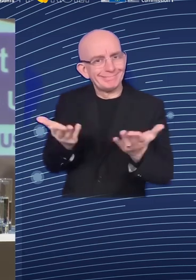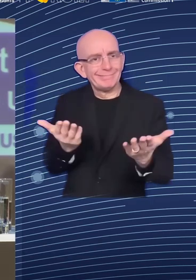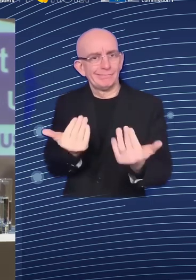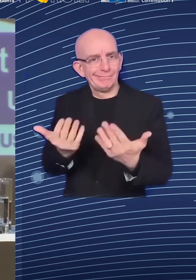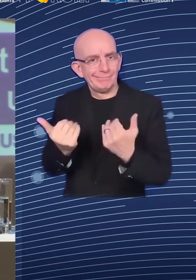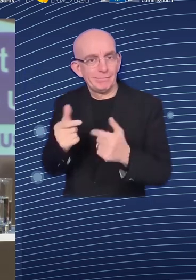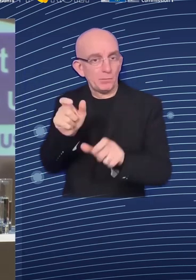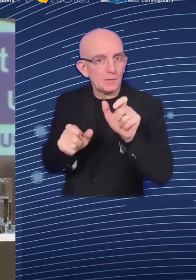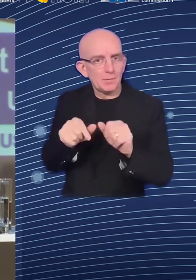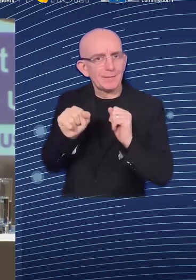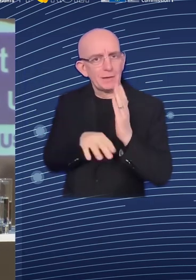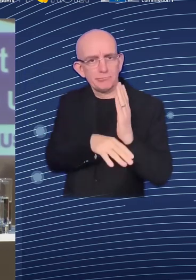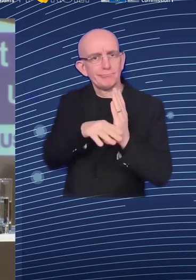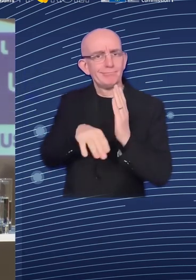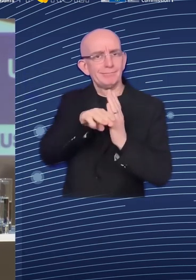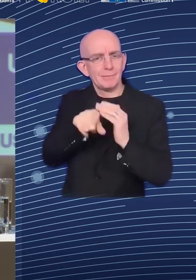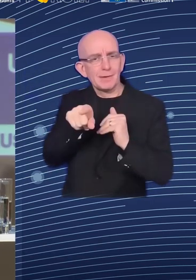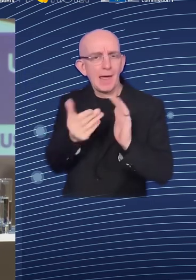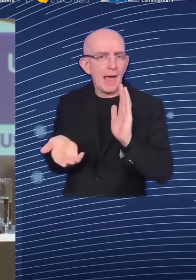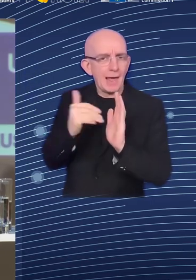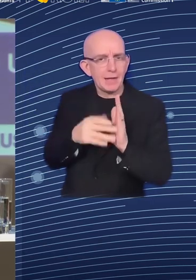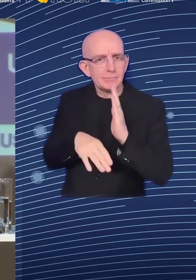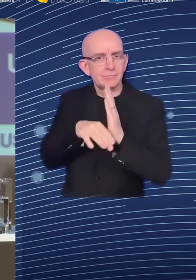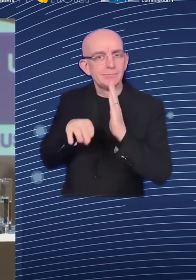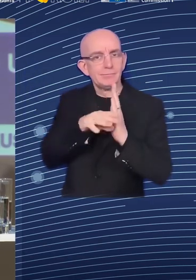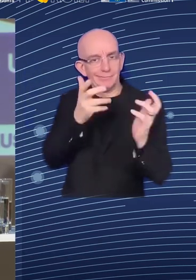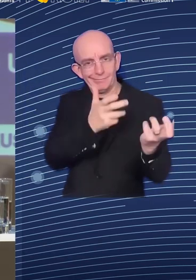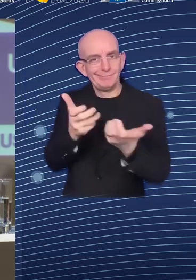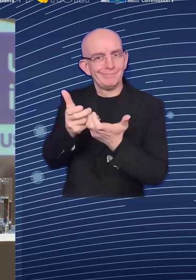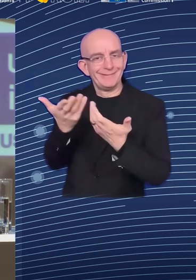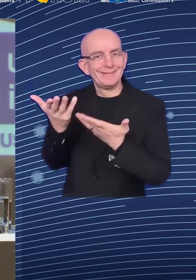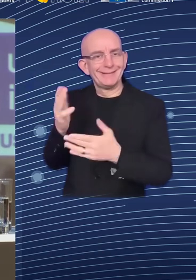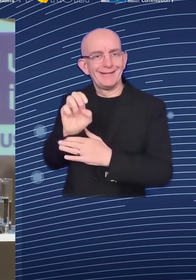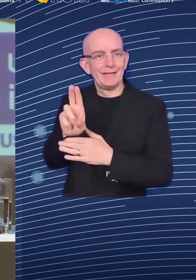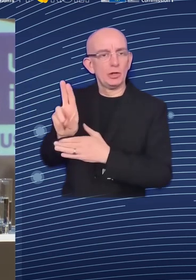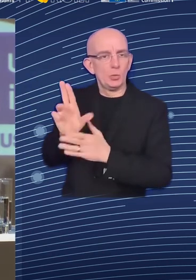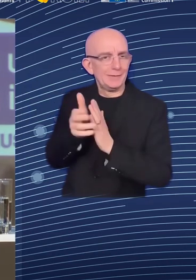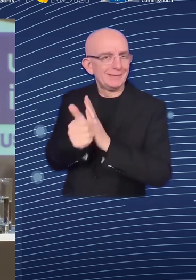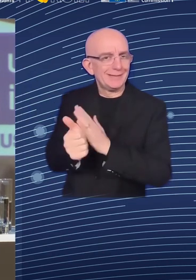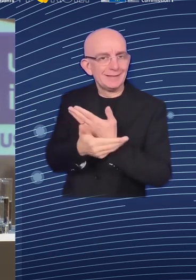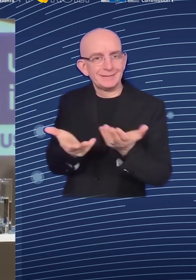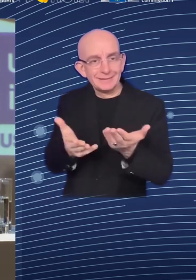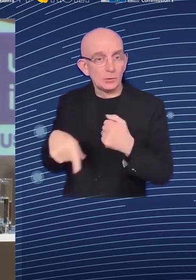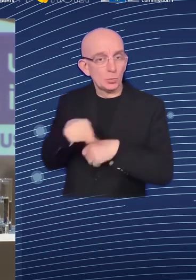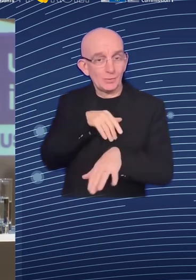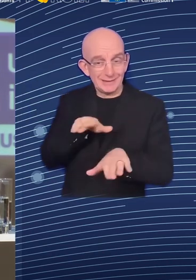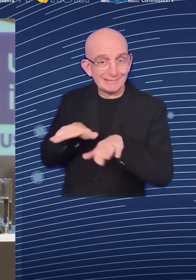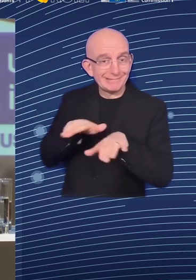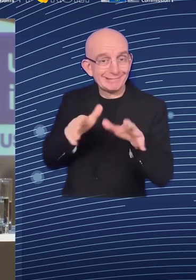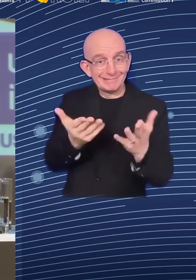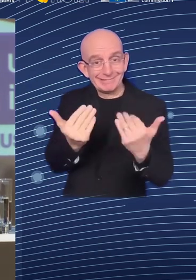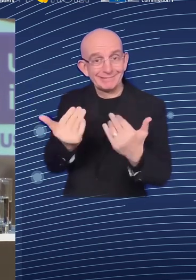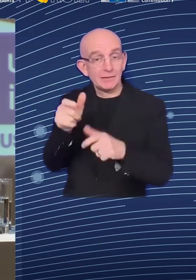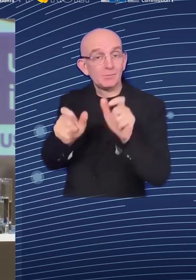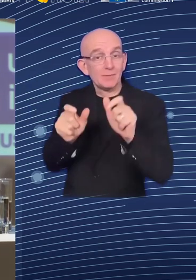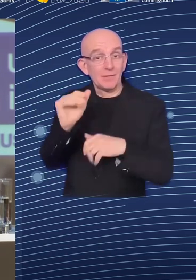where we felt that adults who, you know, let's say midlife as opposed to middle age, who maybe needed to see the